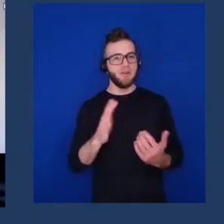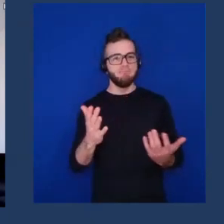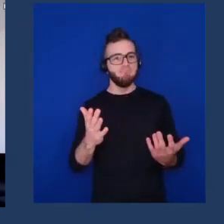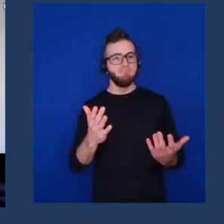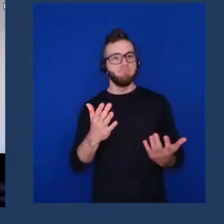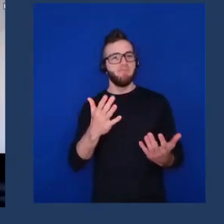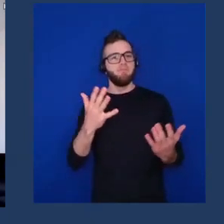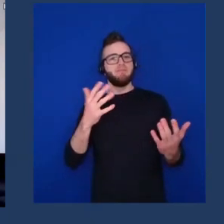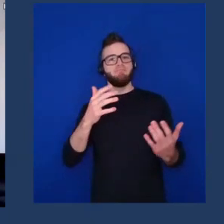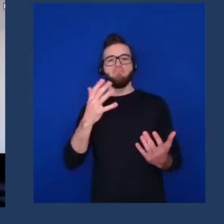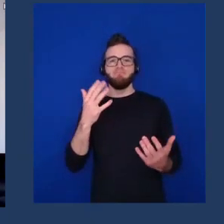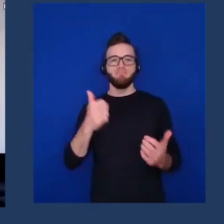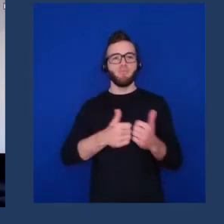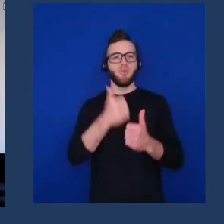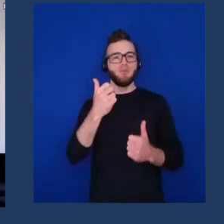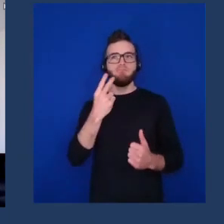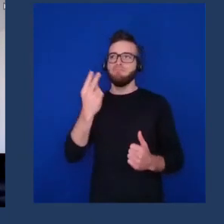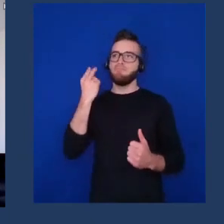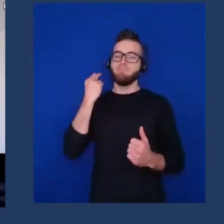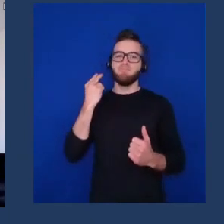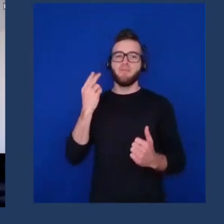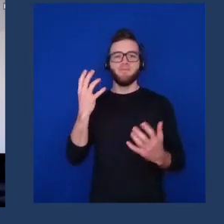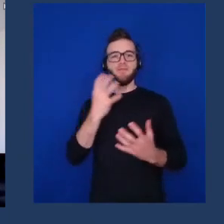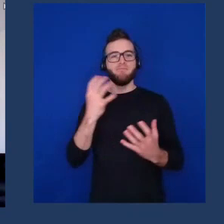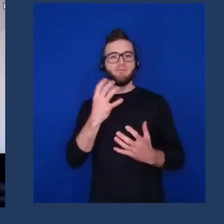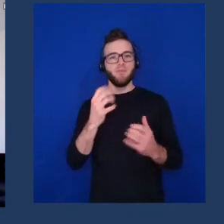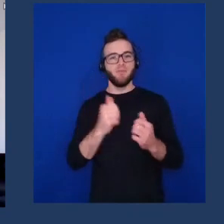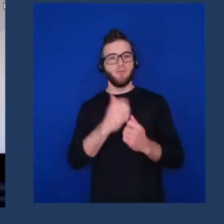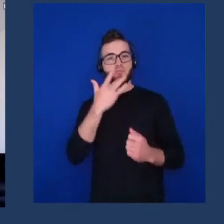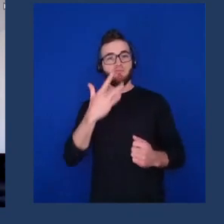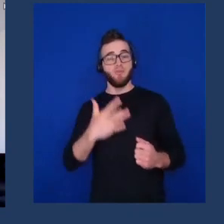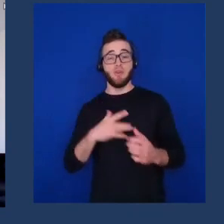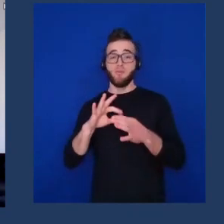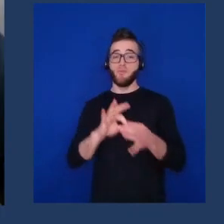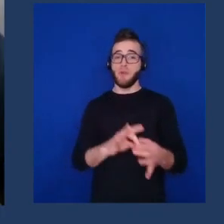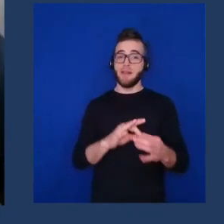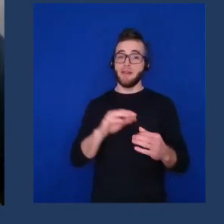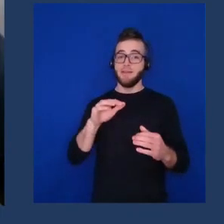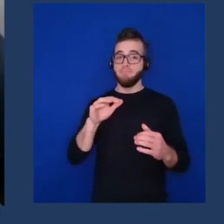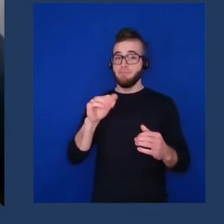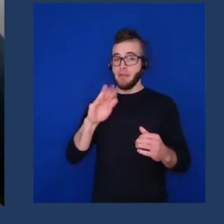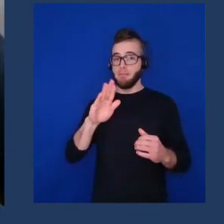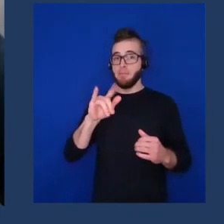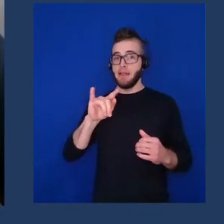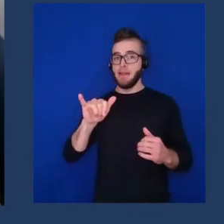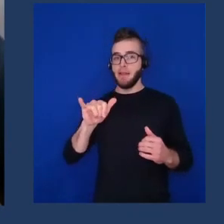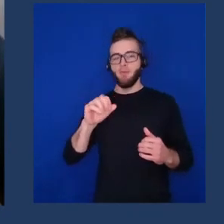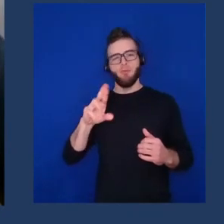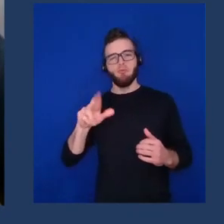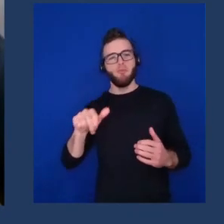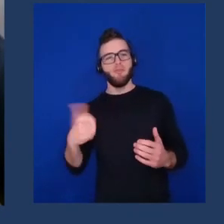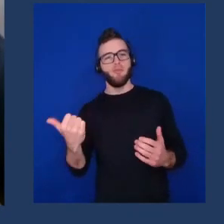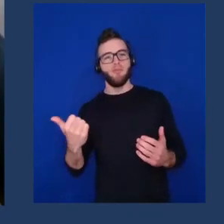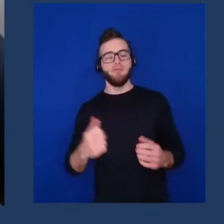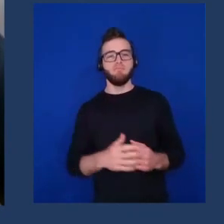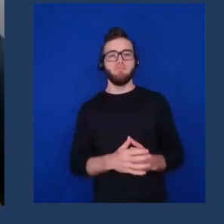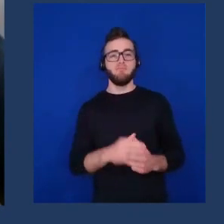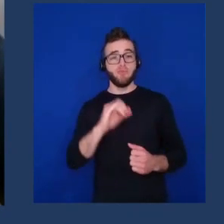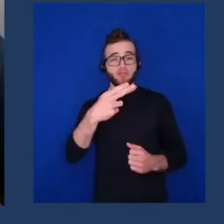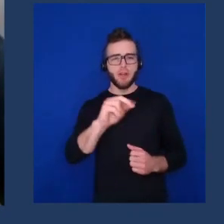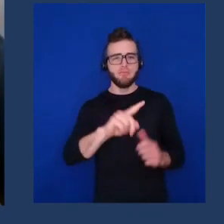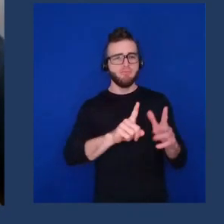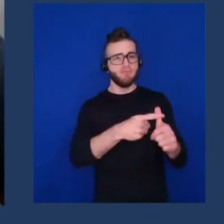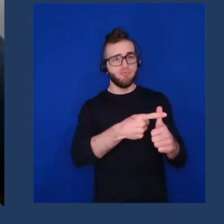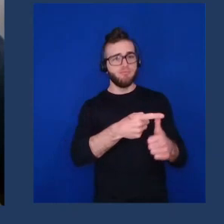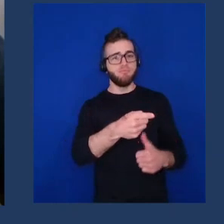going to start with you. What is your favorite birthday memory? Sure. So my wife, a few years back, before we had kids, we went up to